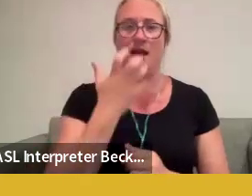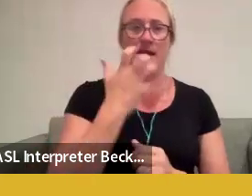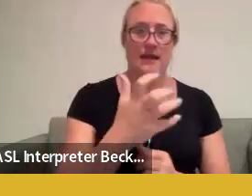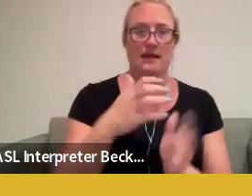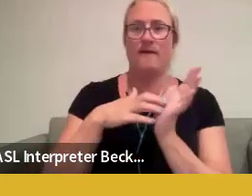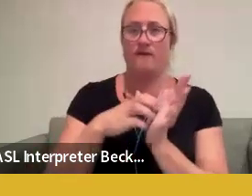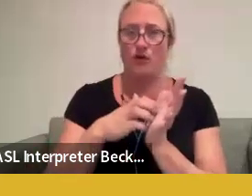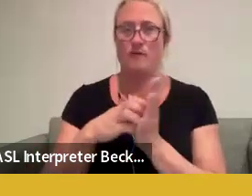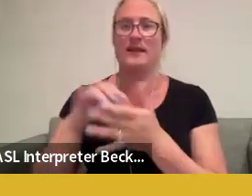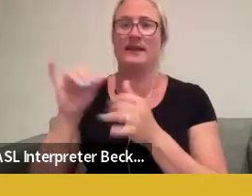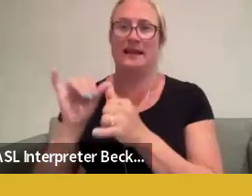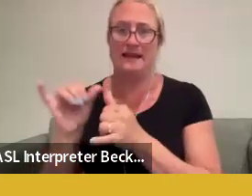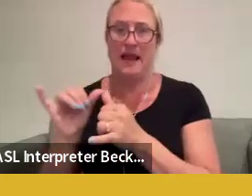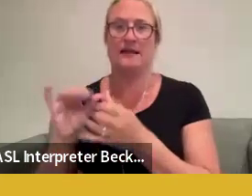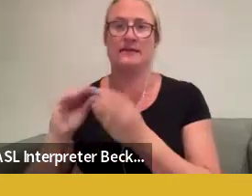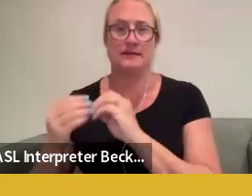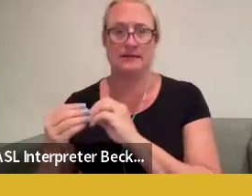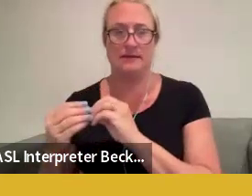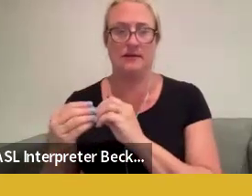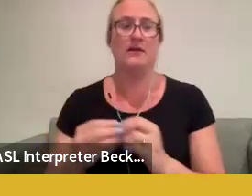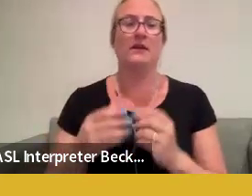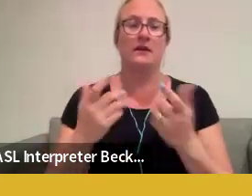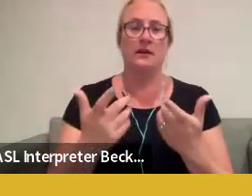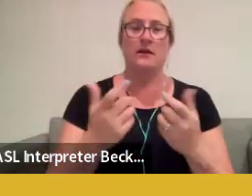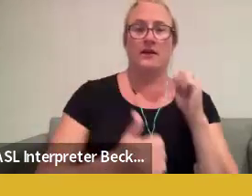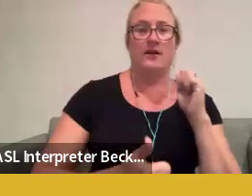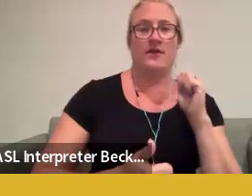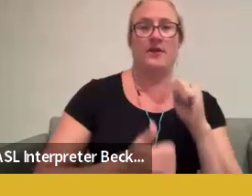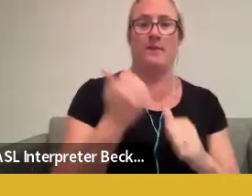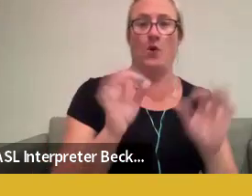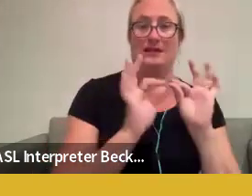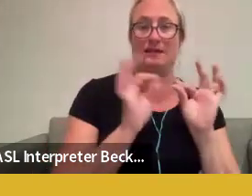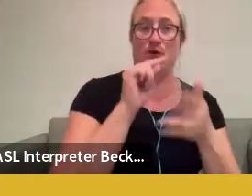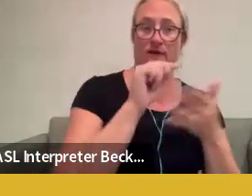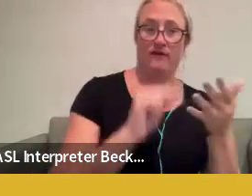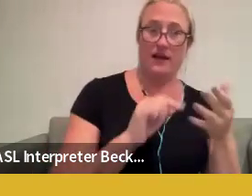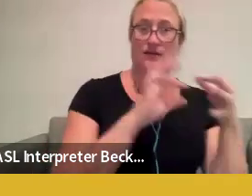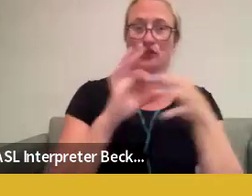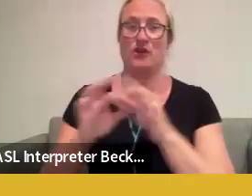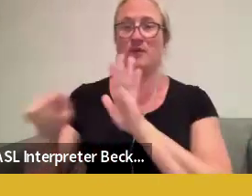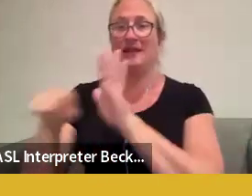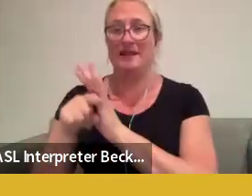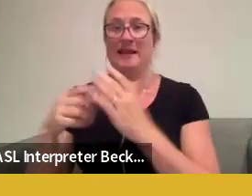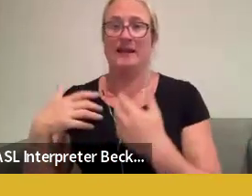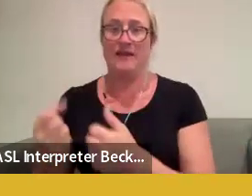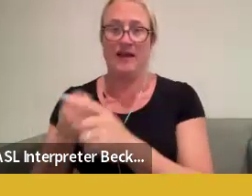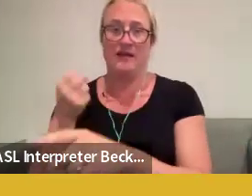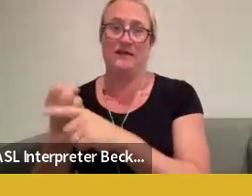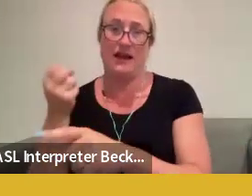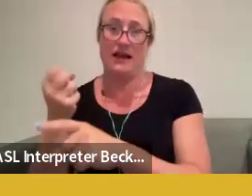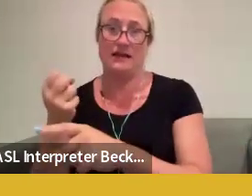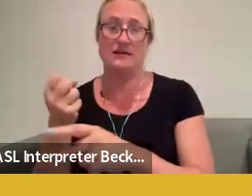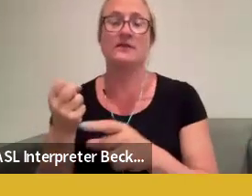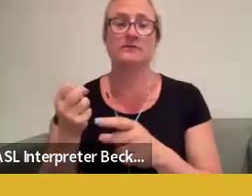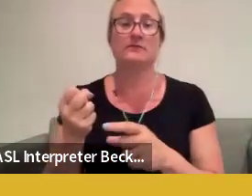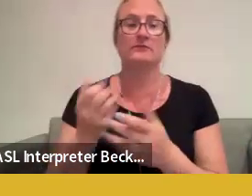combines the most important factors that are associated with the negative health effects of extreme heat events. So some of those factors are demographic